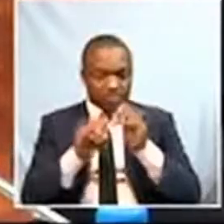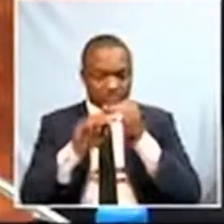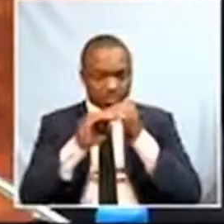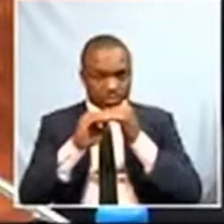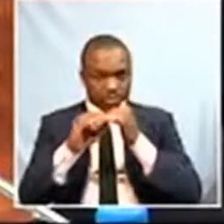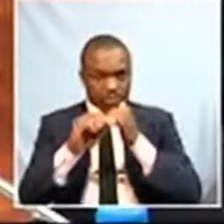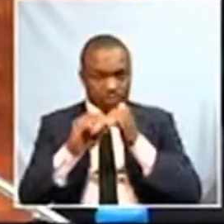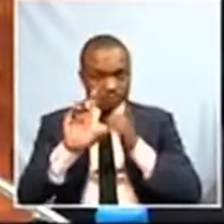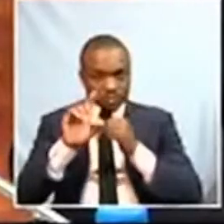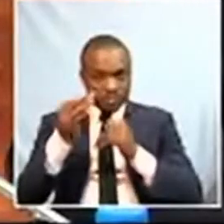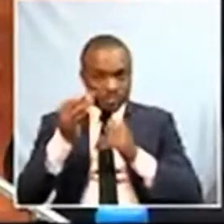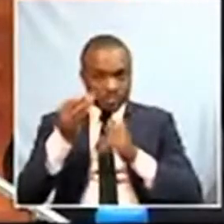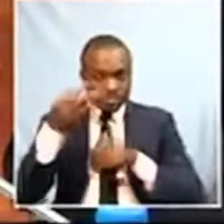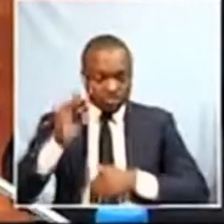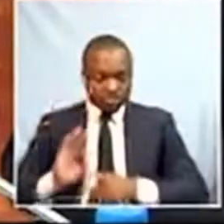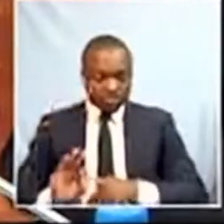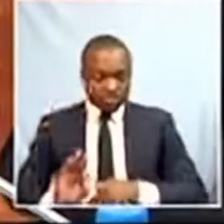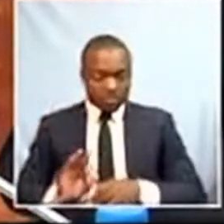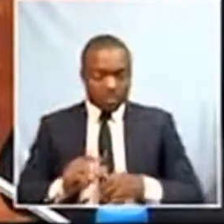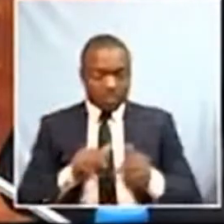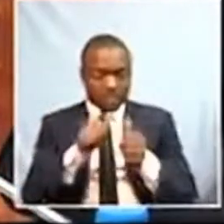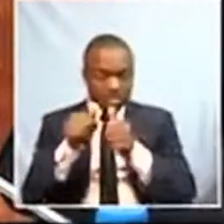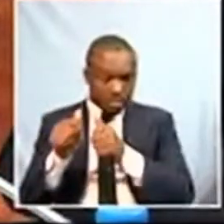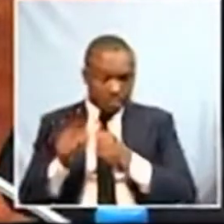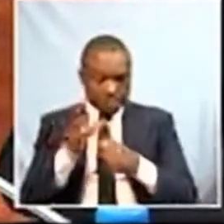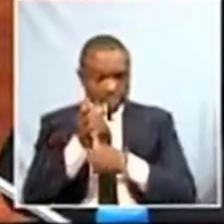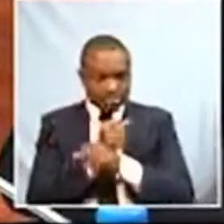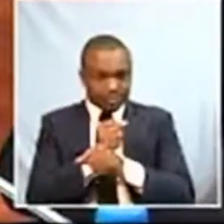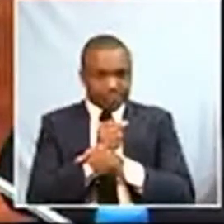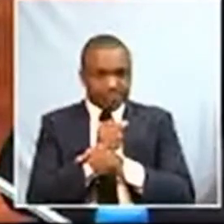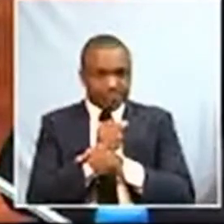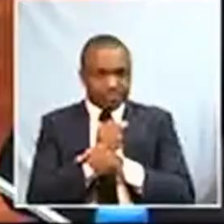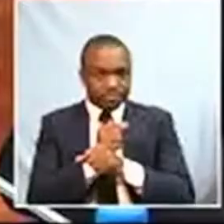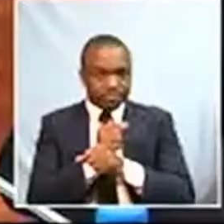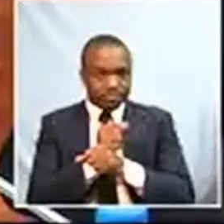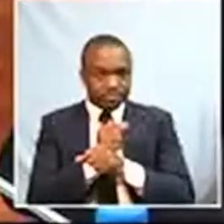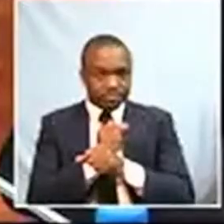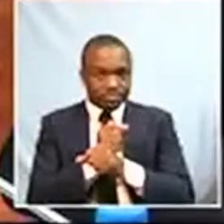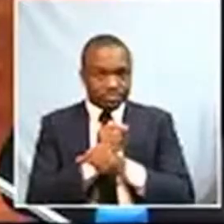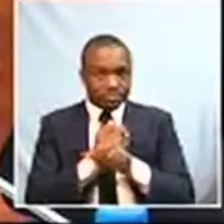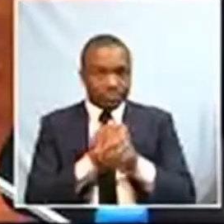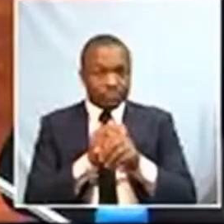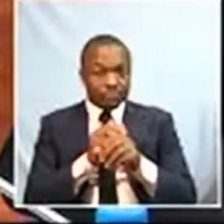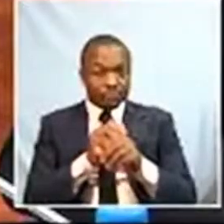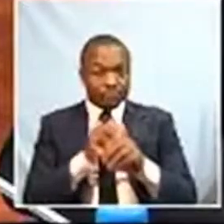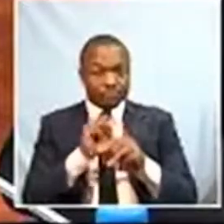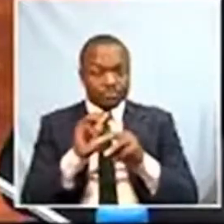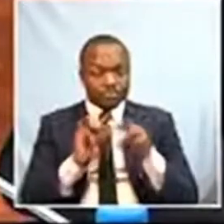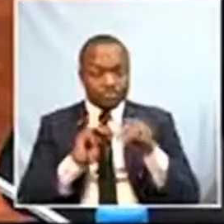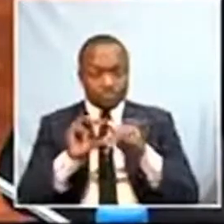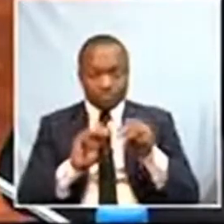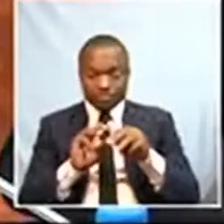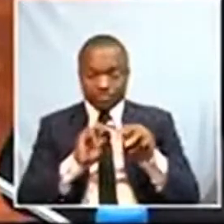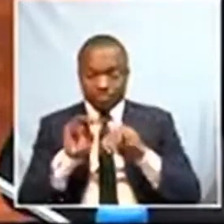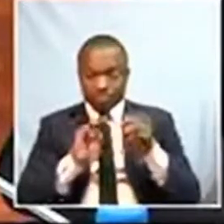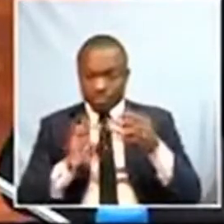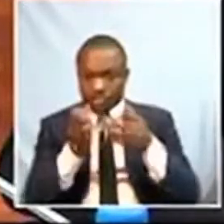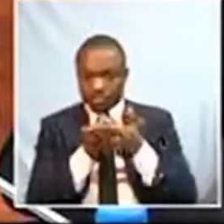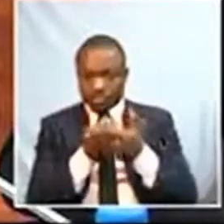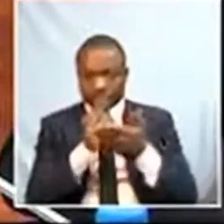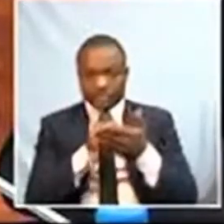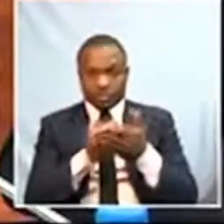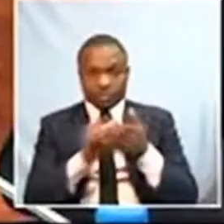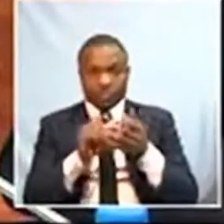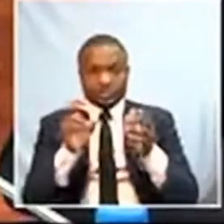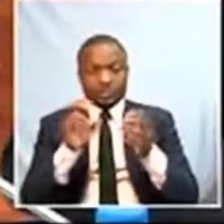district. Action taken. Management engaged with beneficiaries on the need to repay loans,